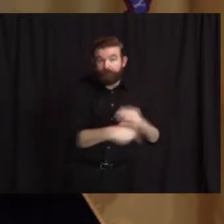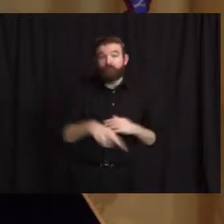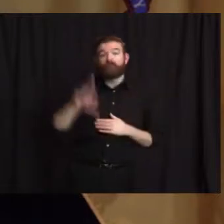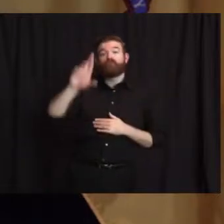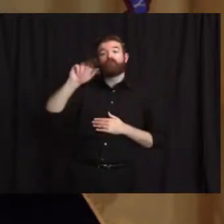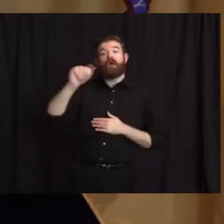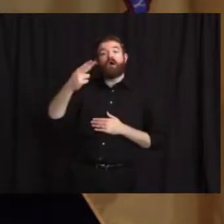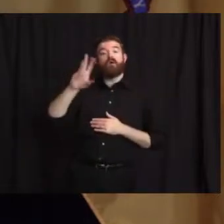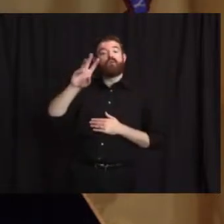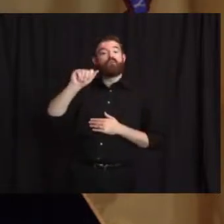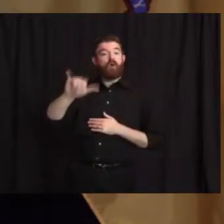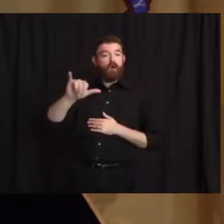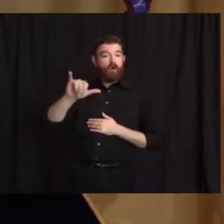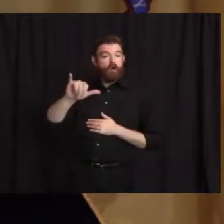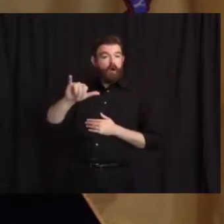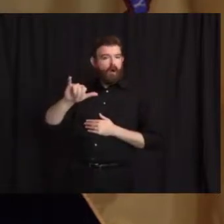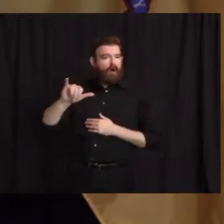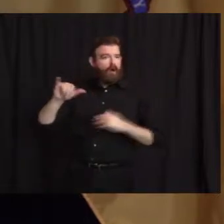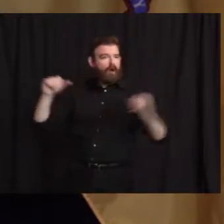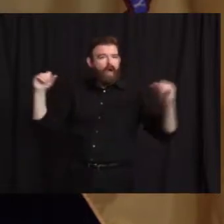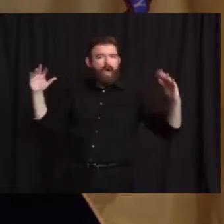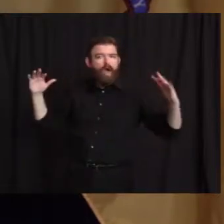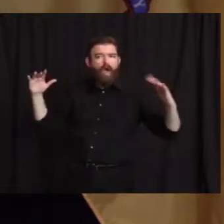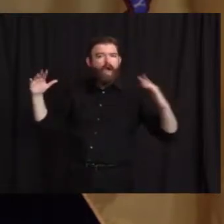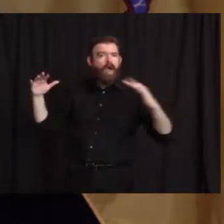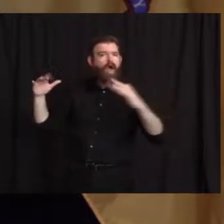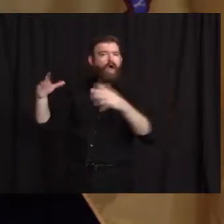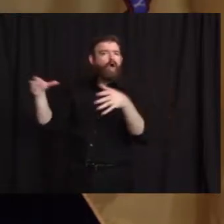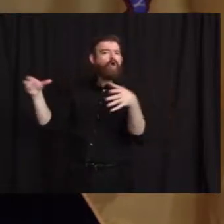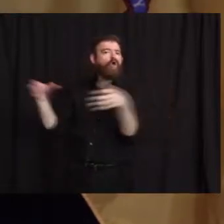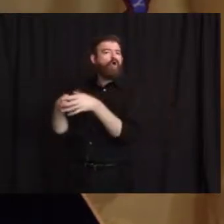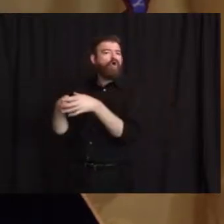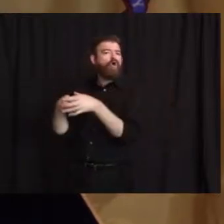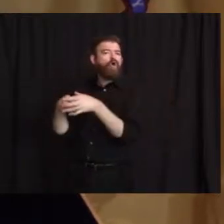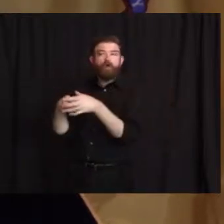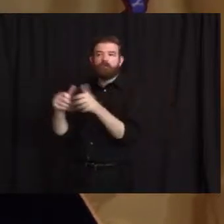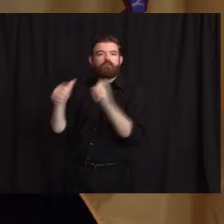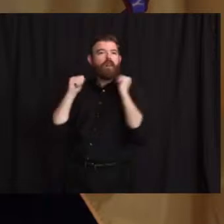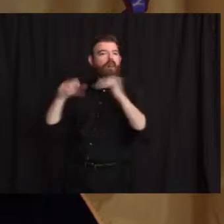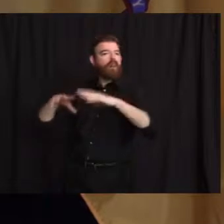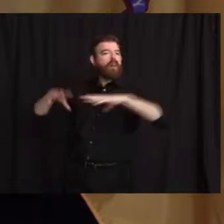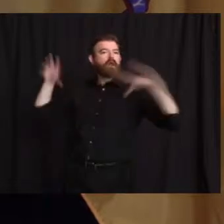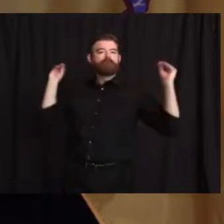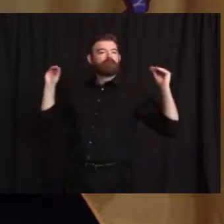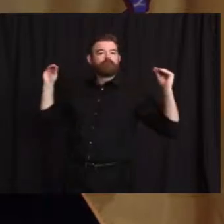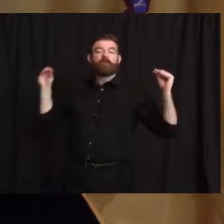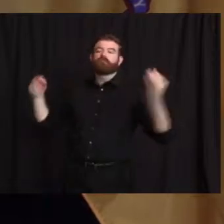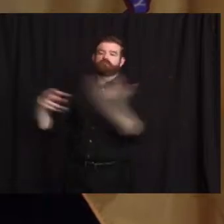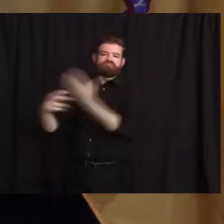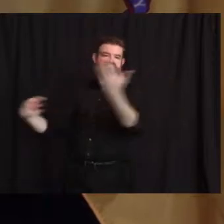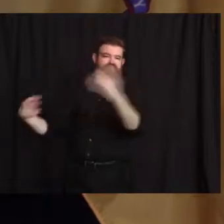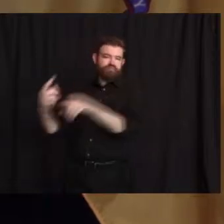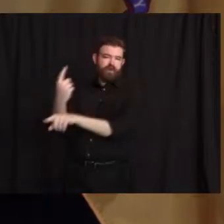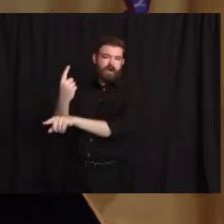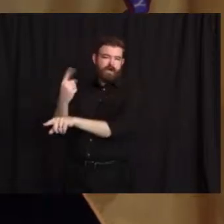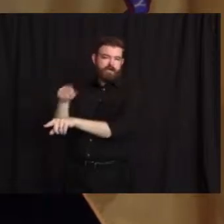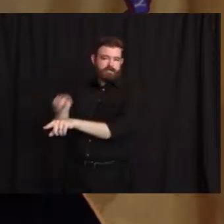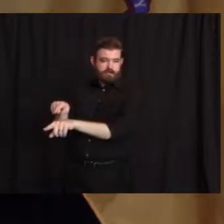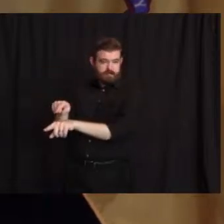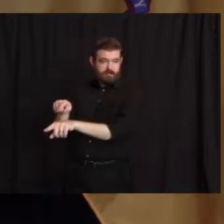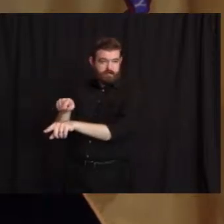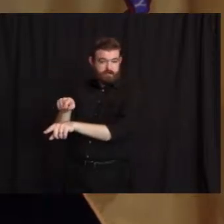to disperse. One subject at that gathering was cited for an EO violation. And in Gloucester Township, police responded to